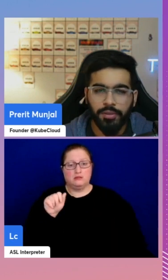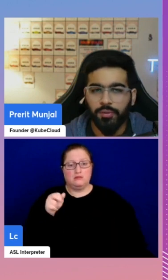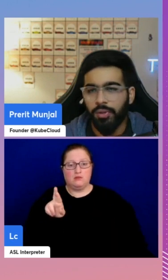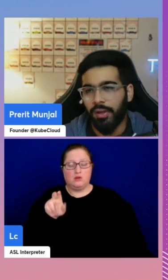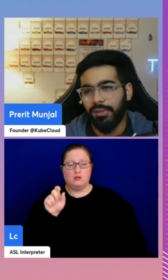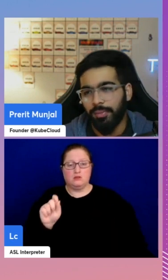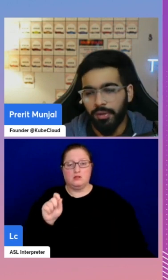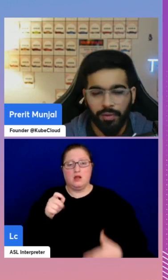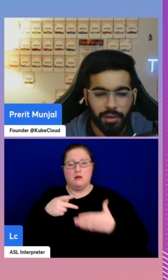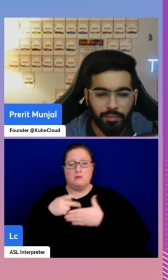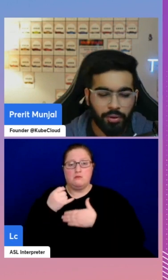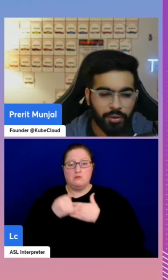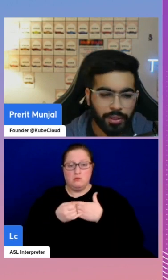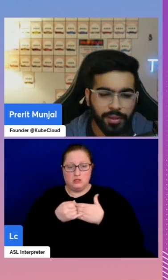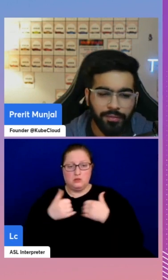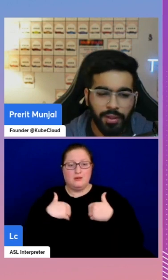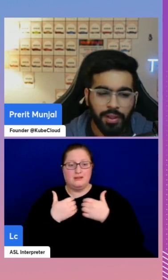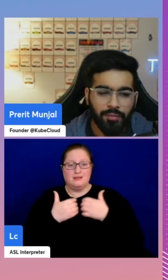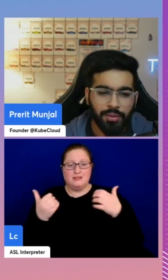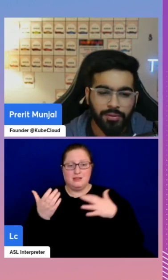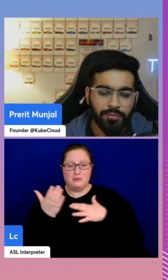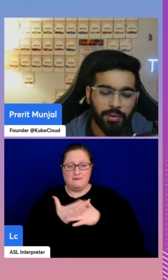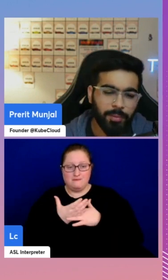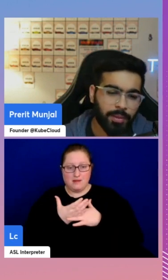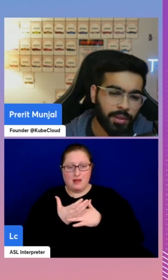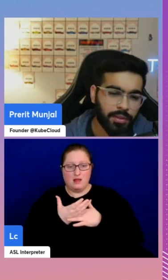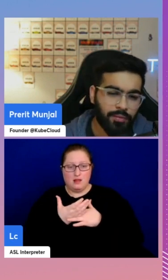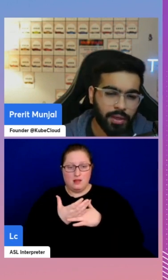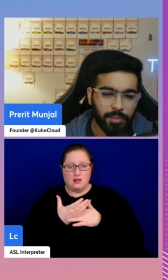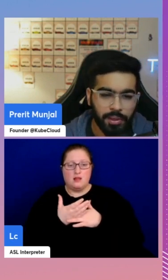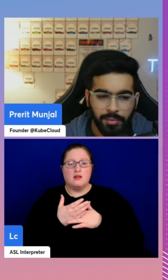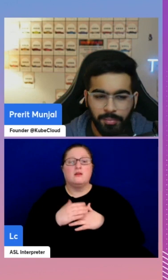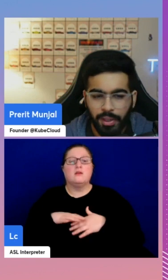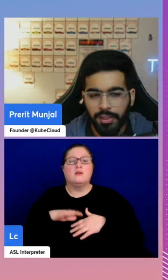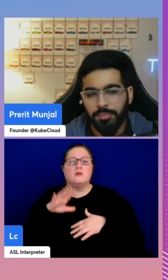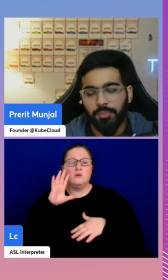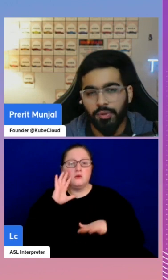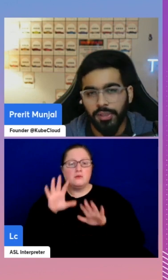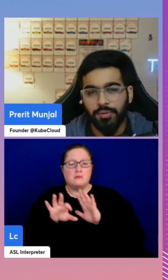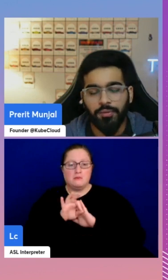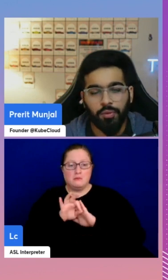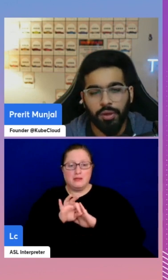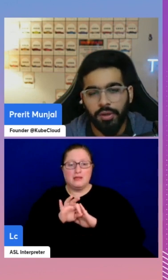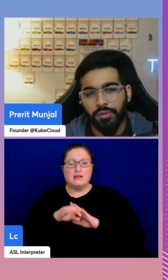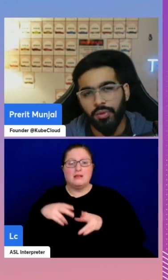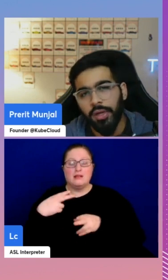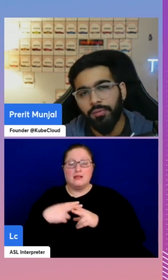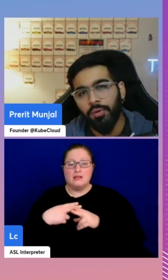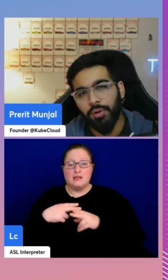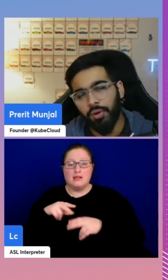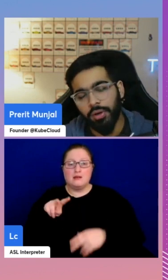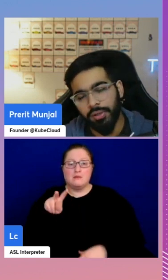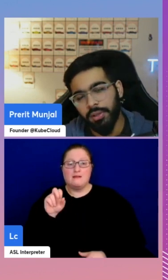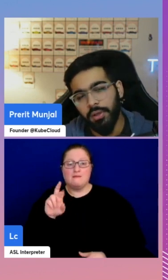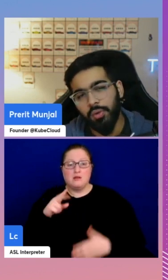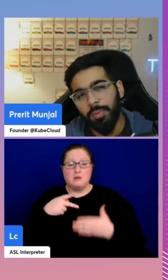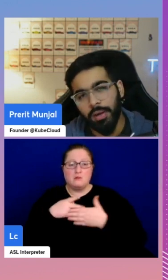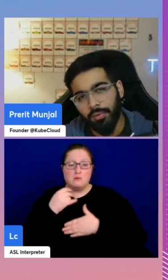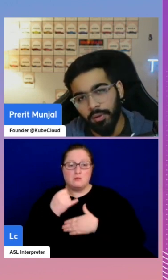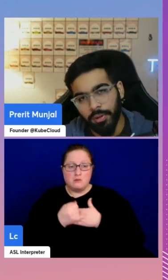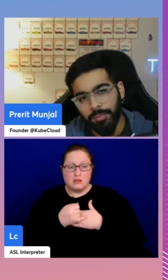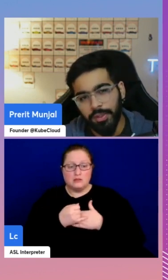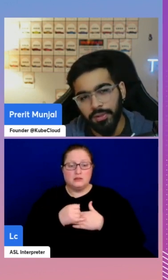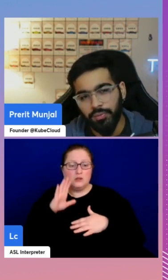dot project, so we had a separate file war.tf, which will be picking the variable name as projects for 400, so it would continuously